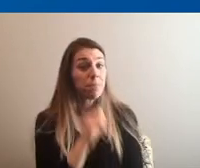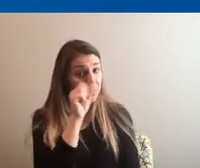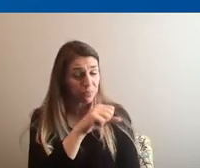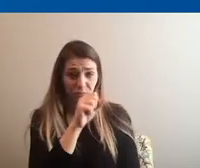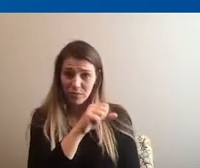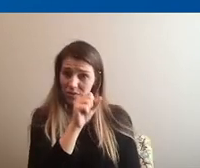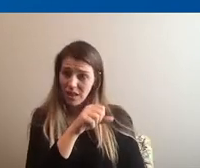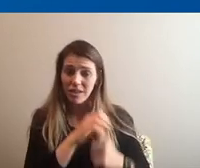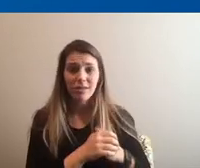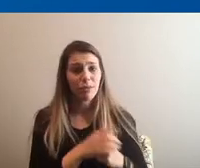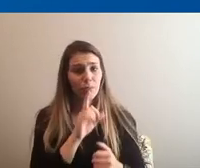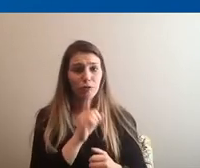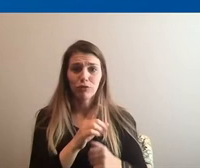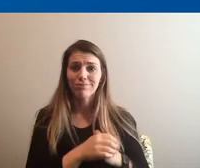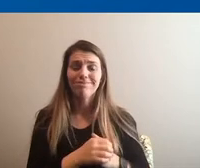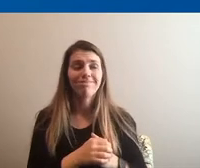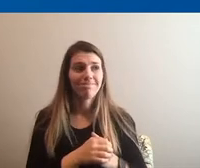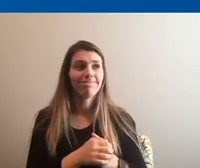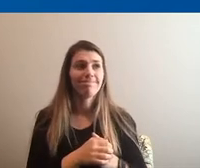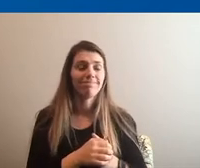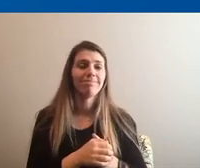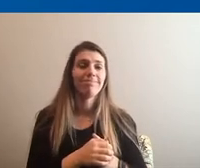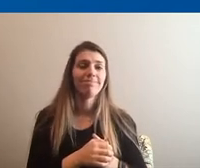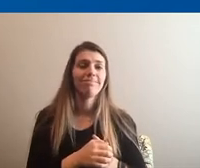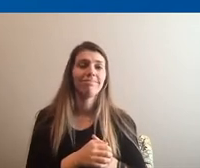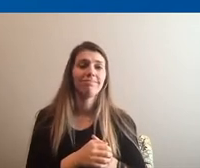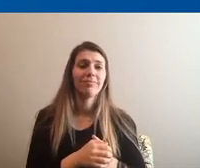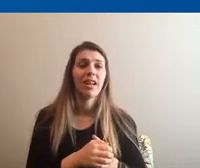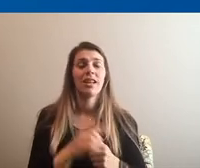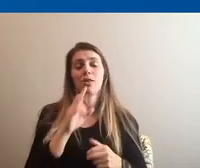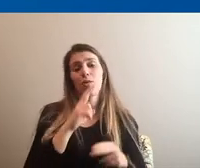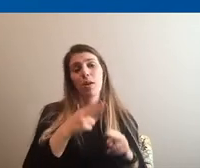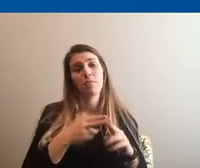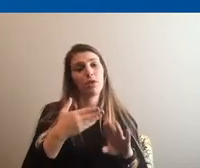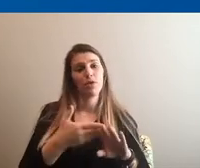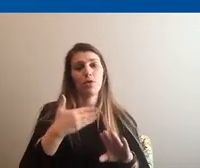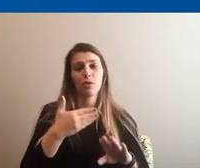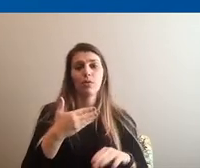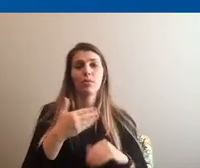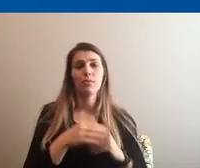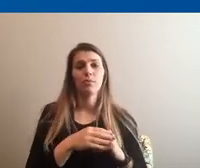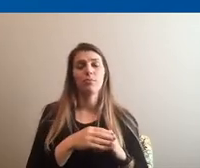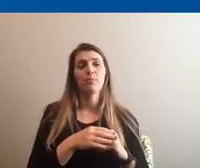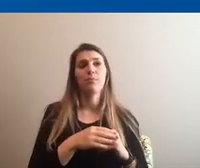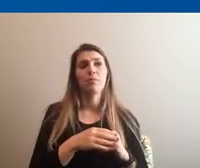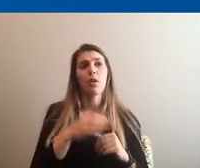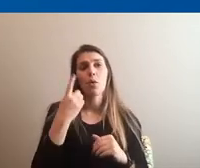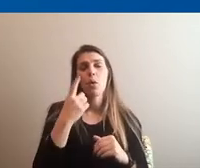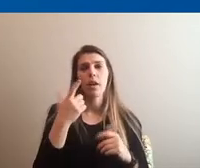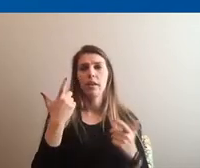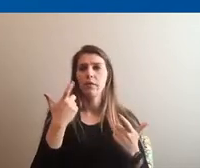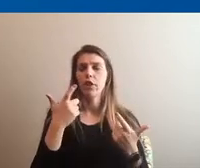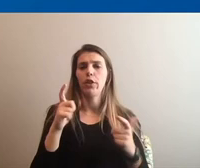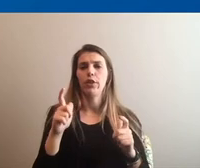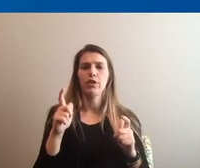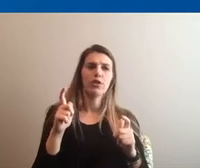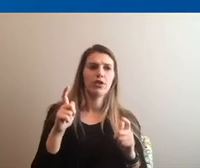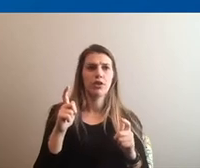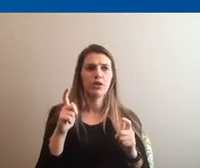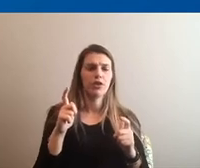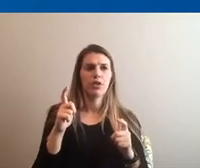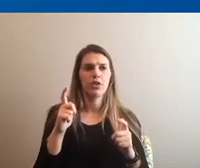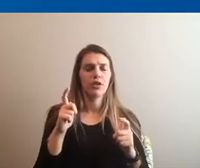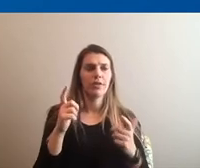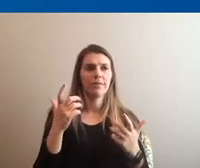absolutely. There, as I mentioned before, one of the kind of largest